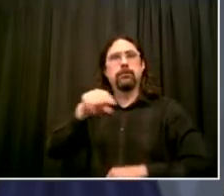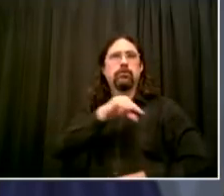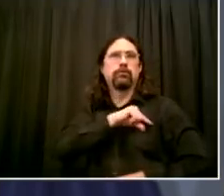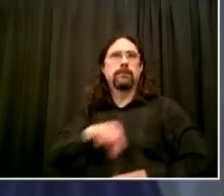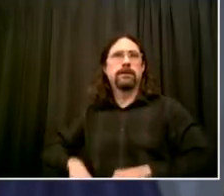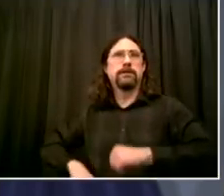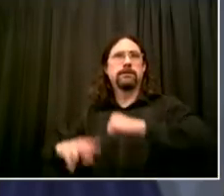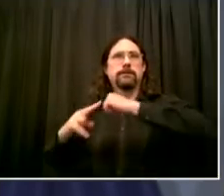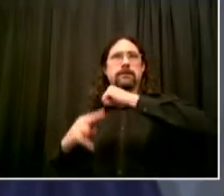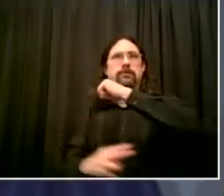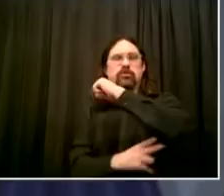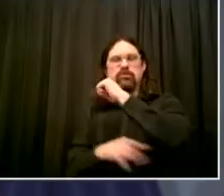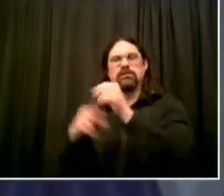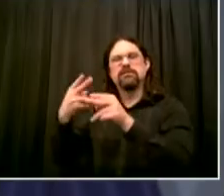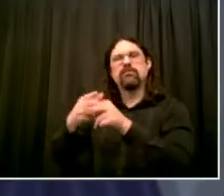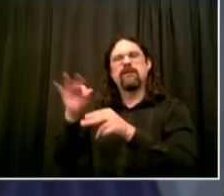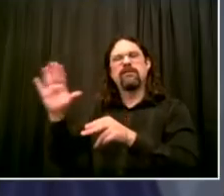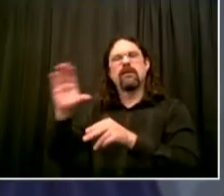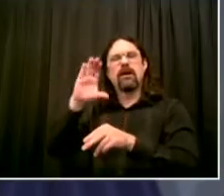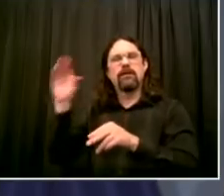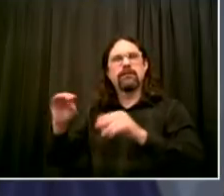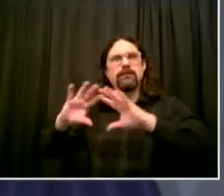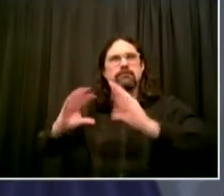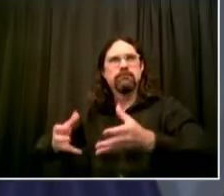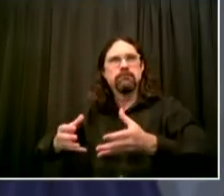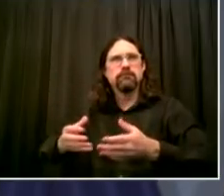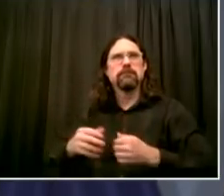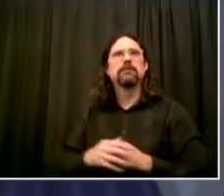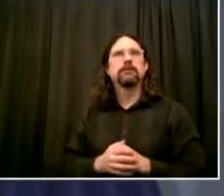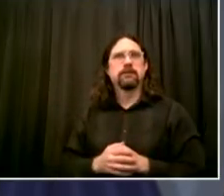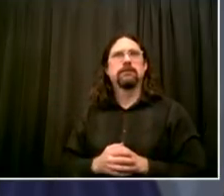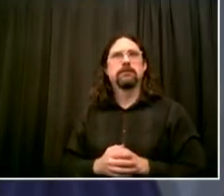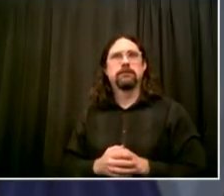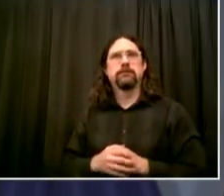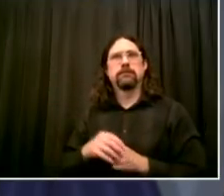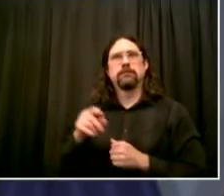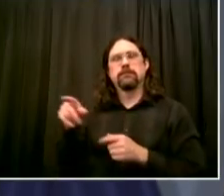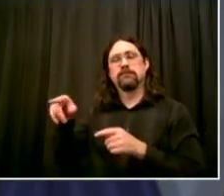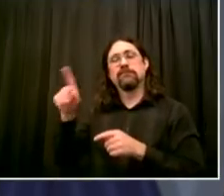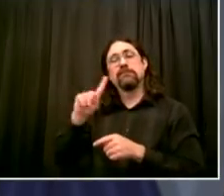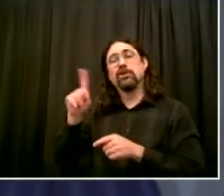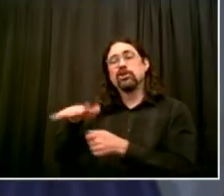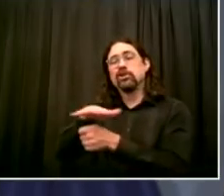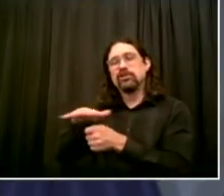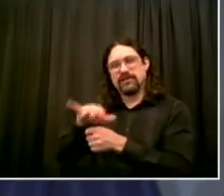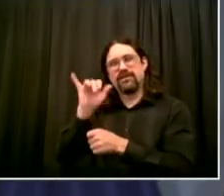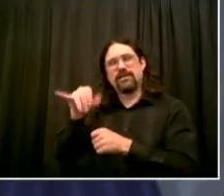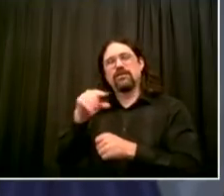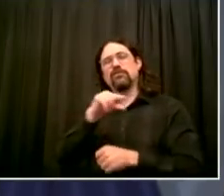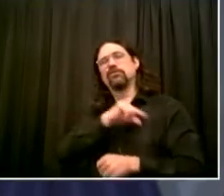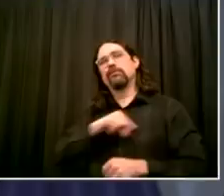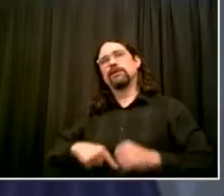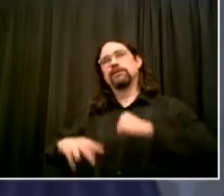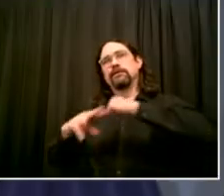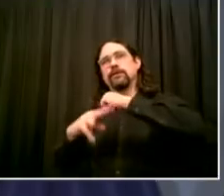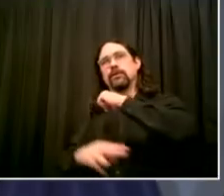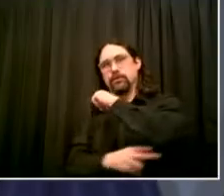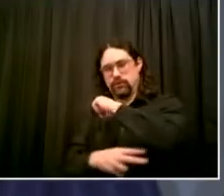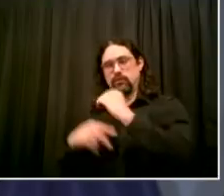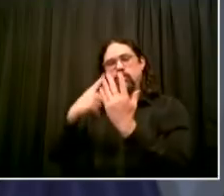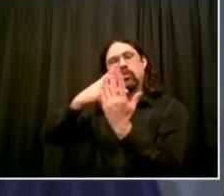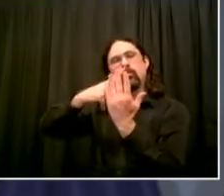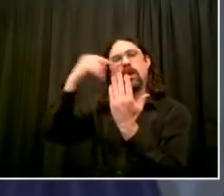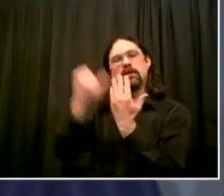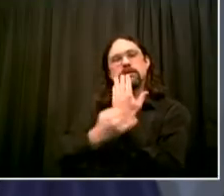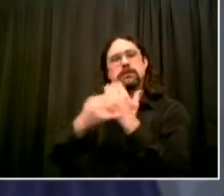wrong verb. I think it's the right verb. Transformed the lives of people in the largest public housing development in the United States